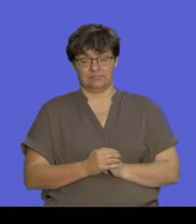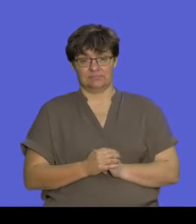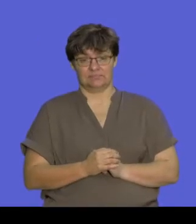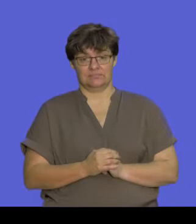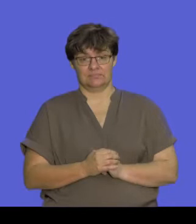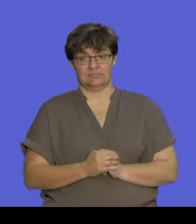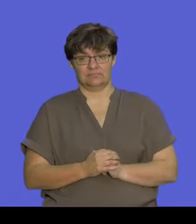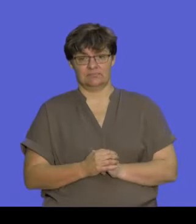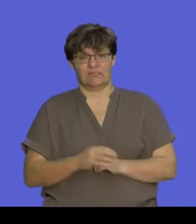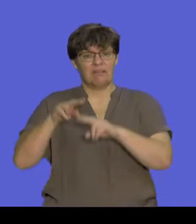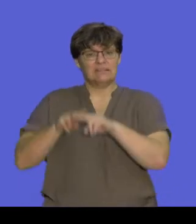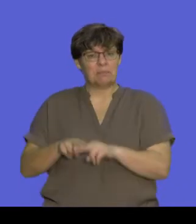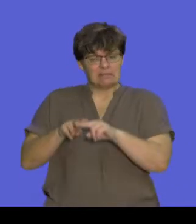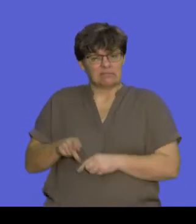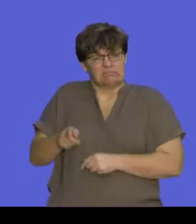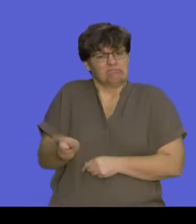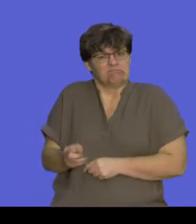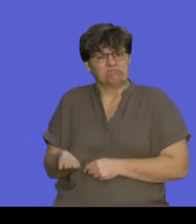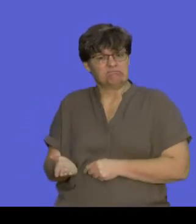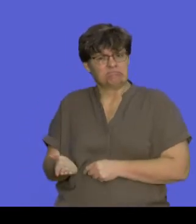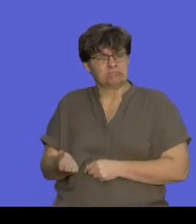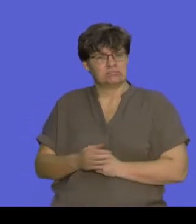But what about dependent events?